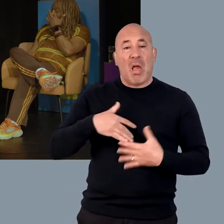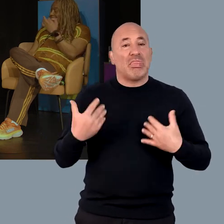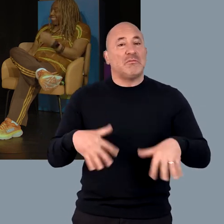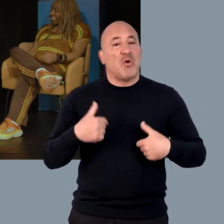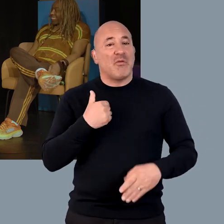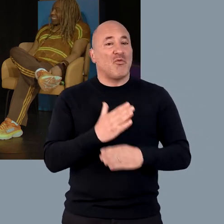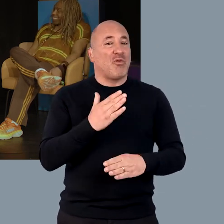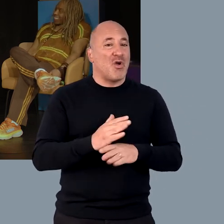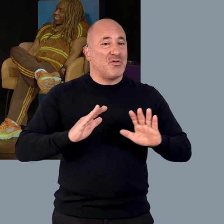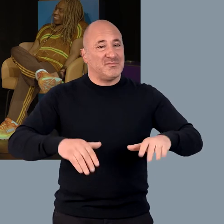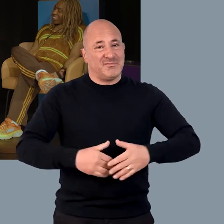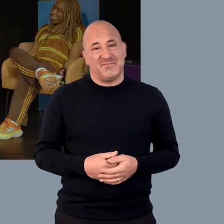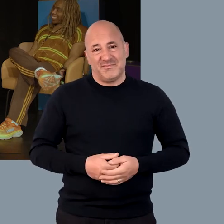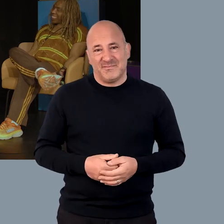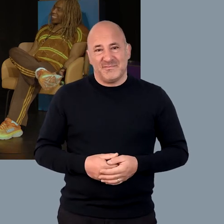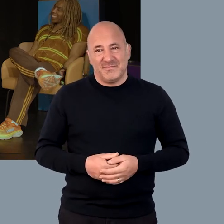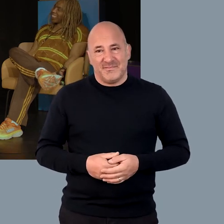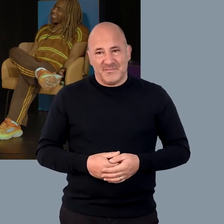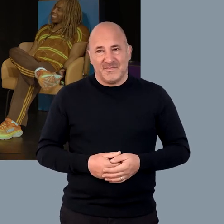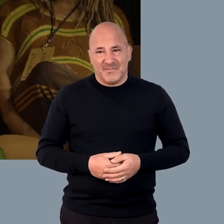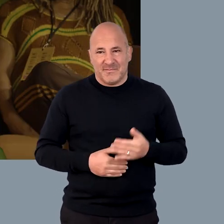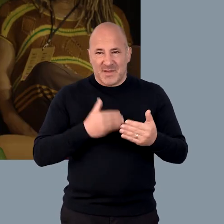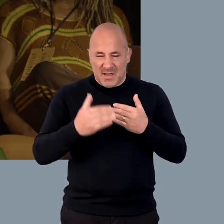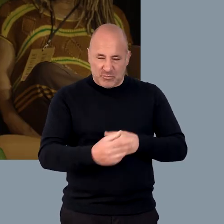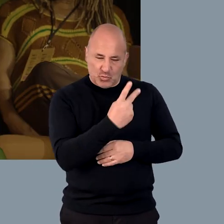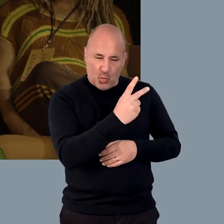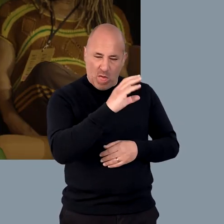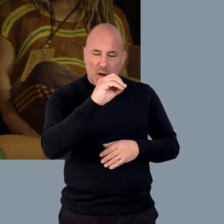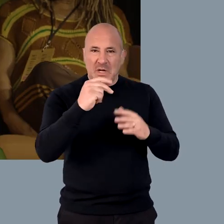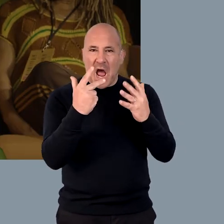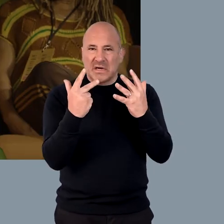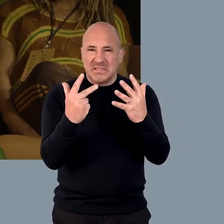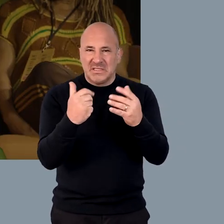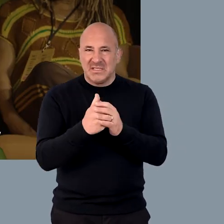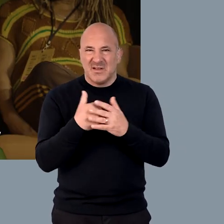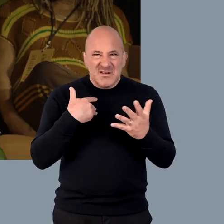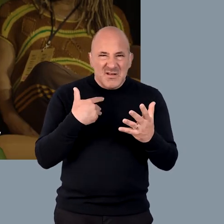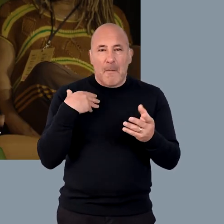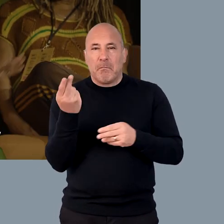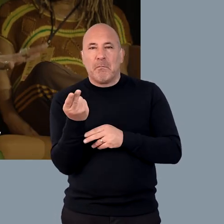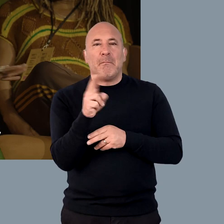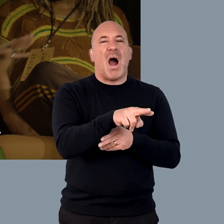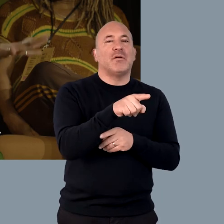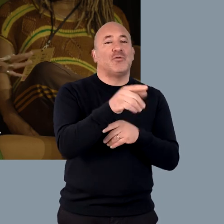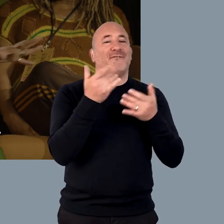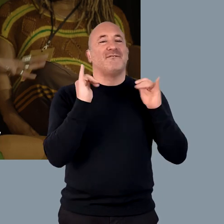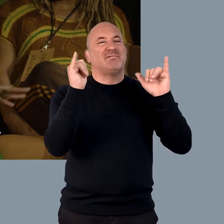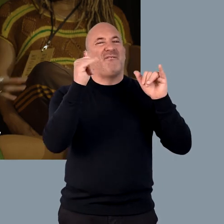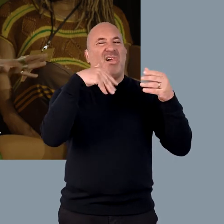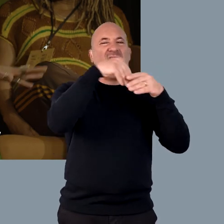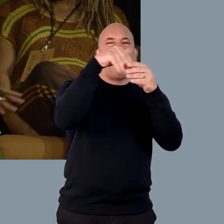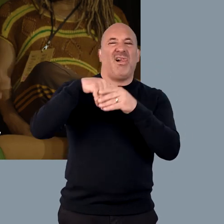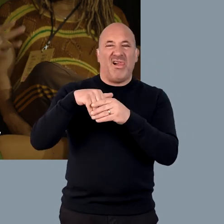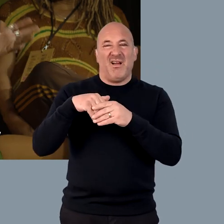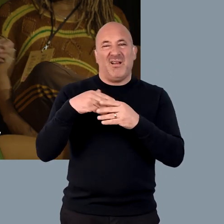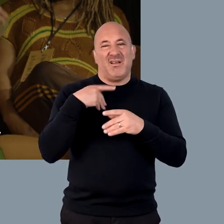in life. And yeah, in 2008, I went rejoined the